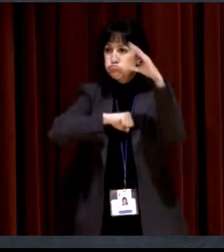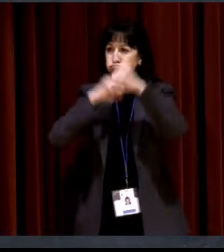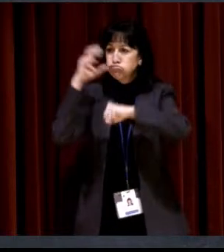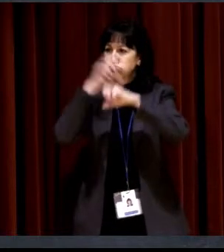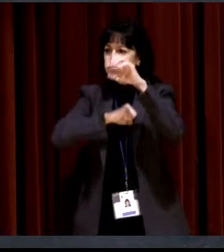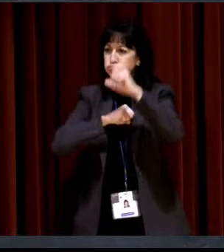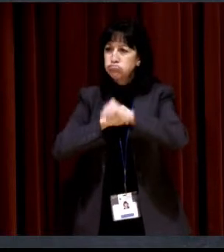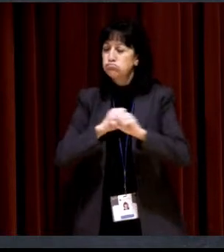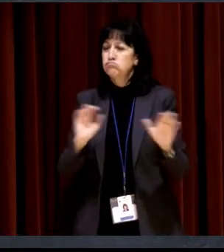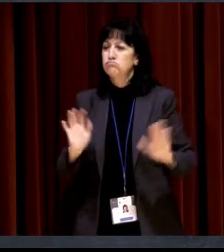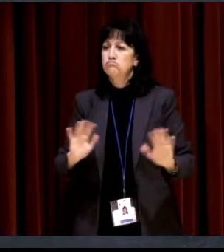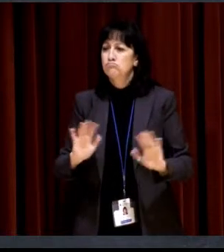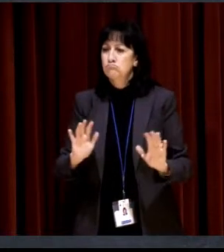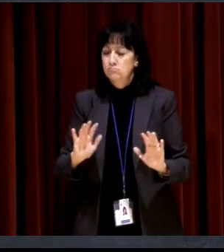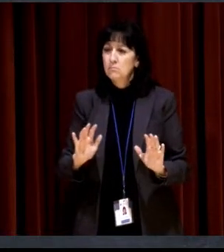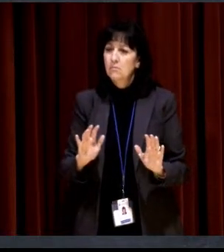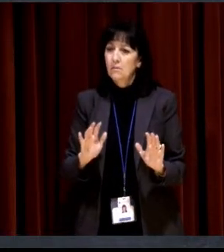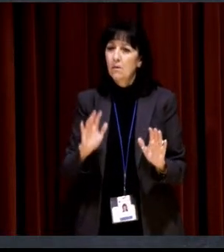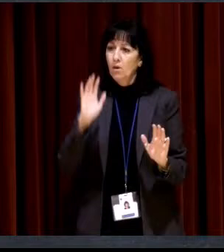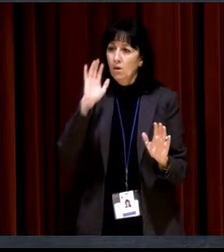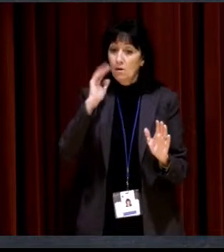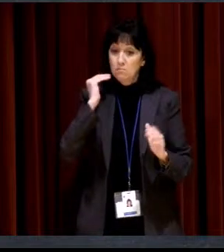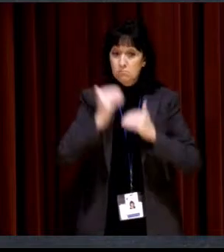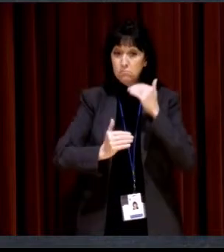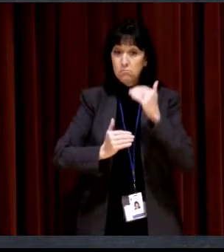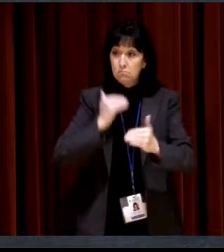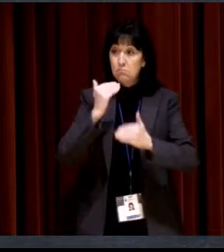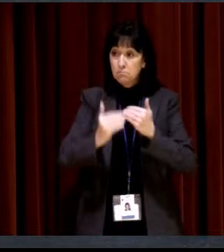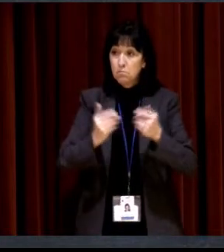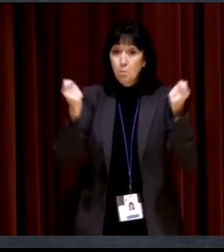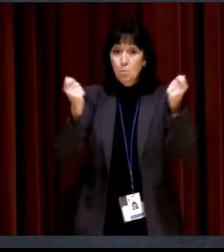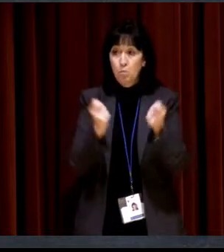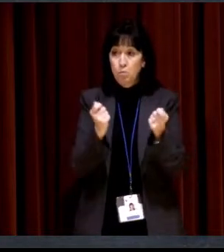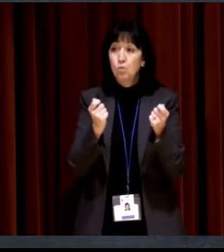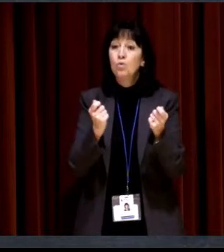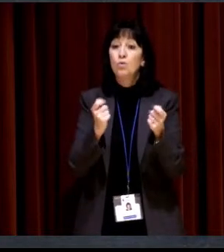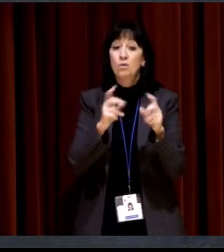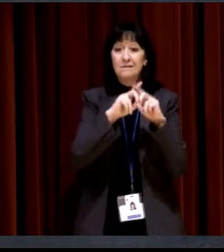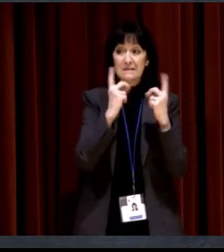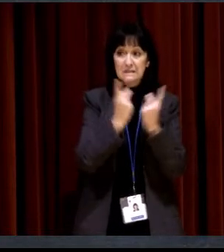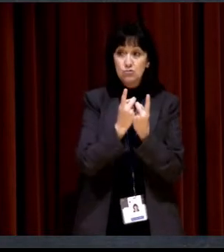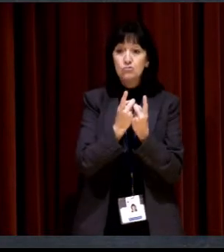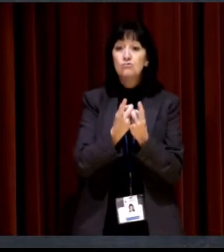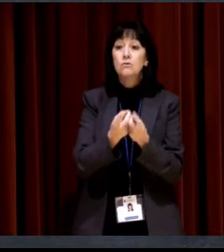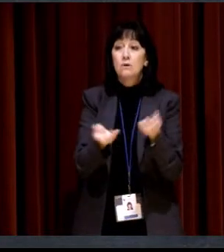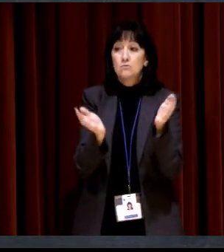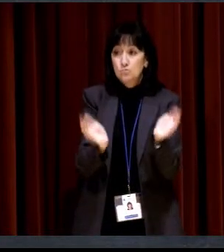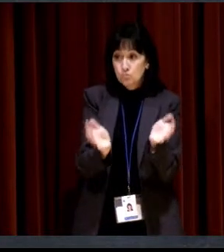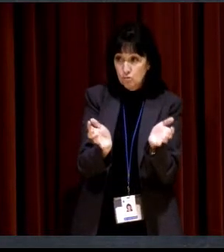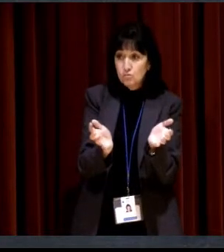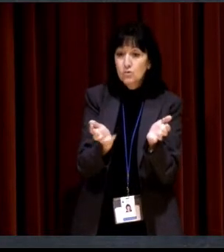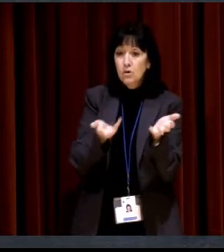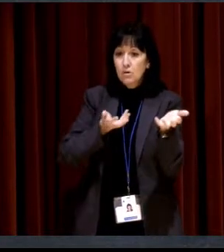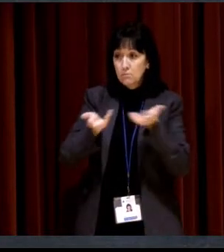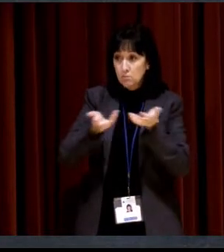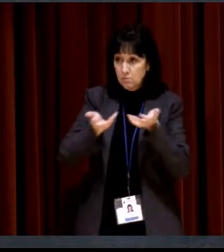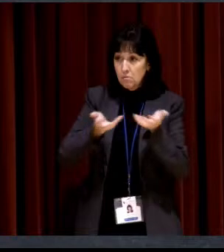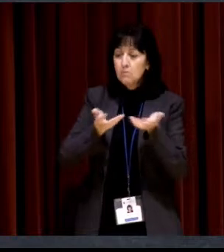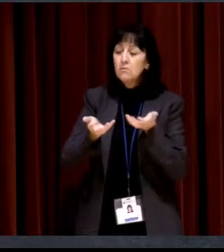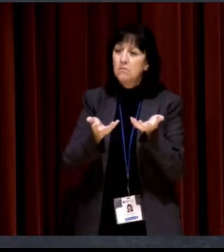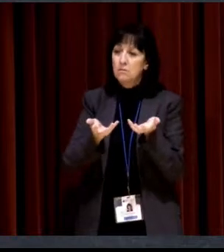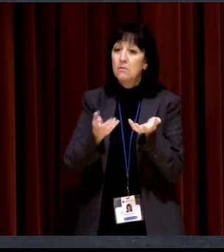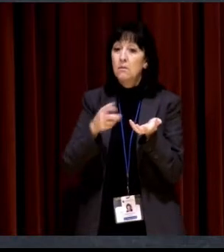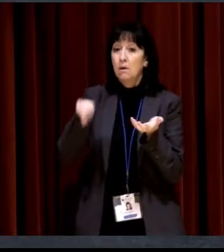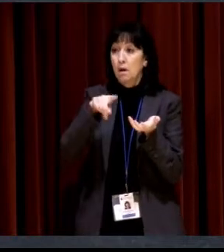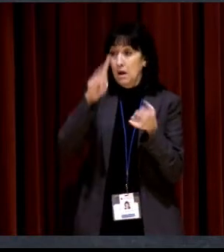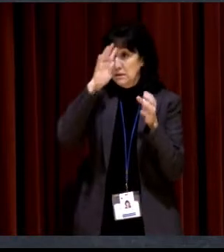that conversation will come out as we have those conversations, as those districts decide to participate. Back to the question around